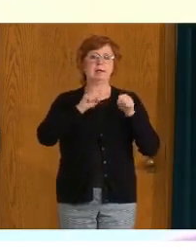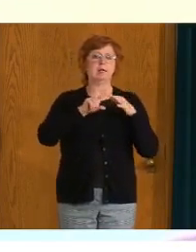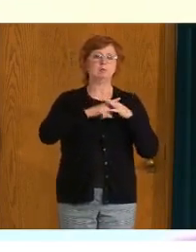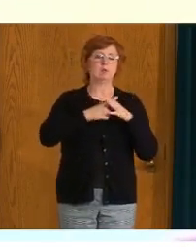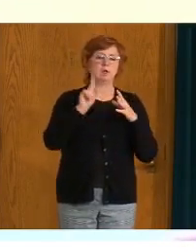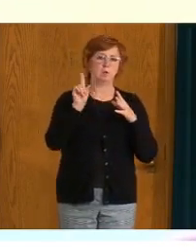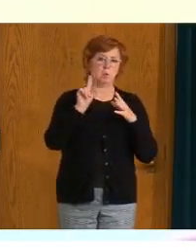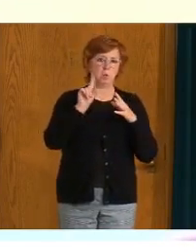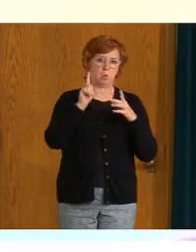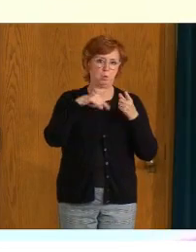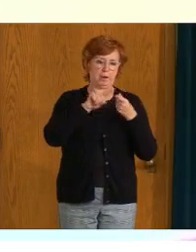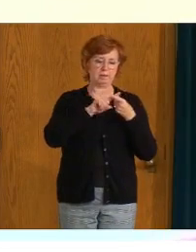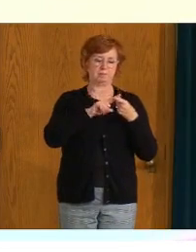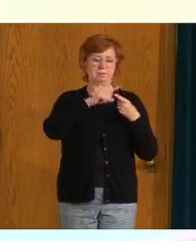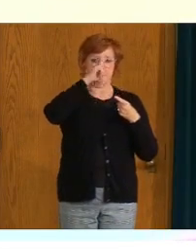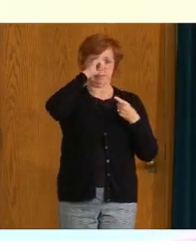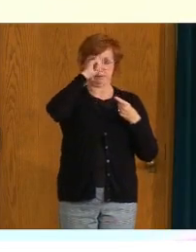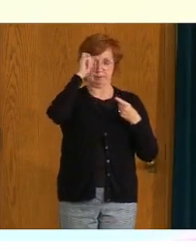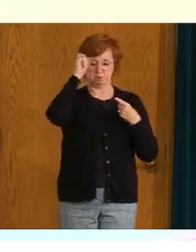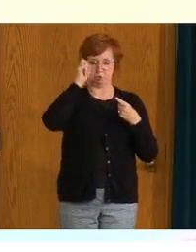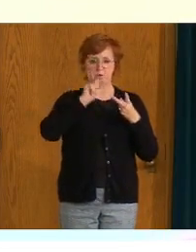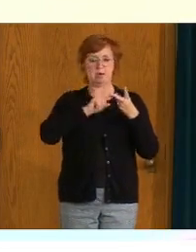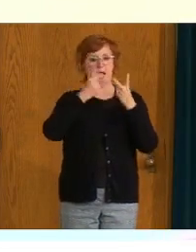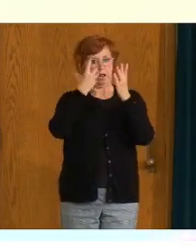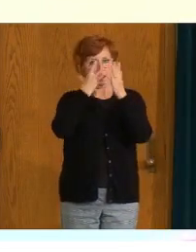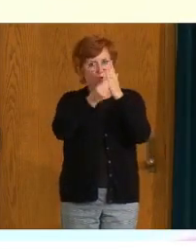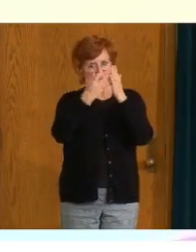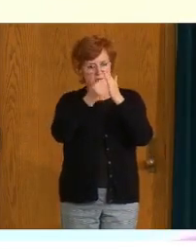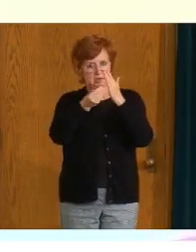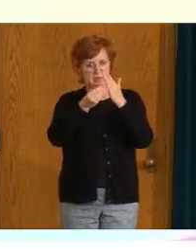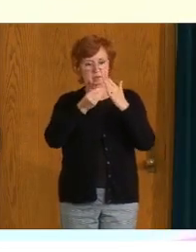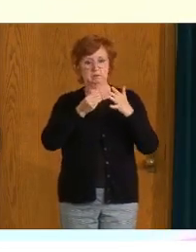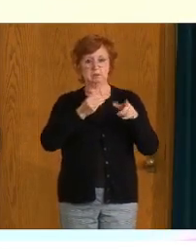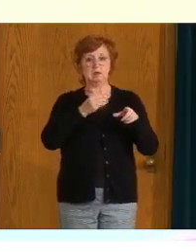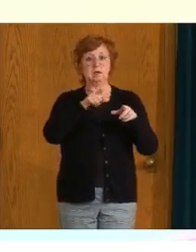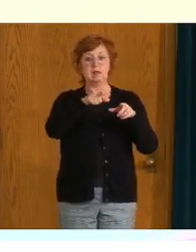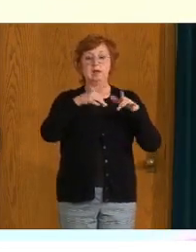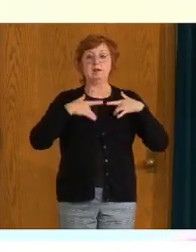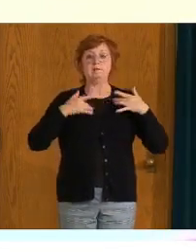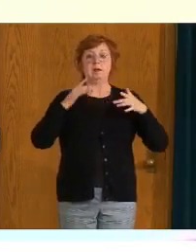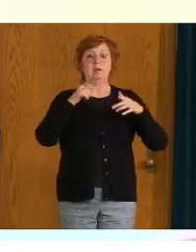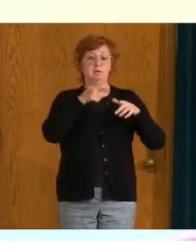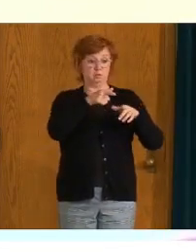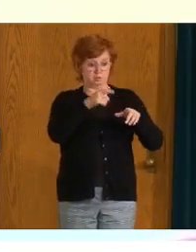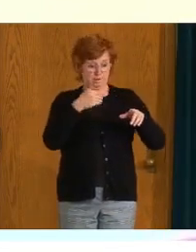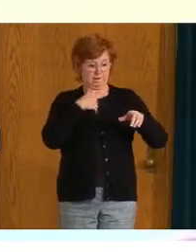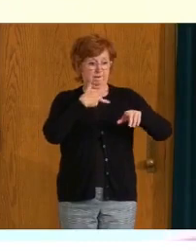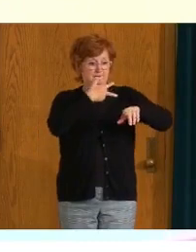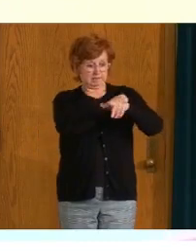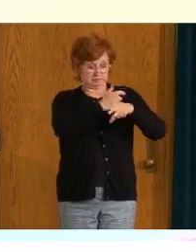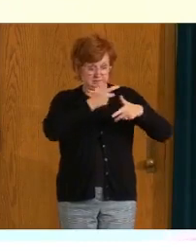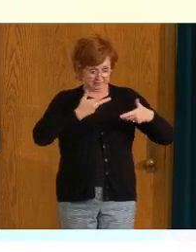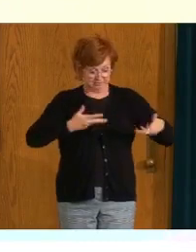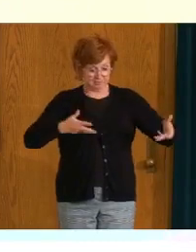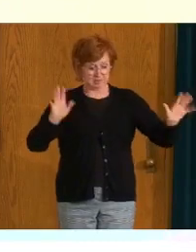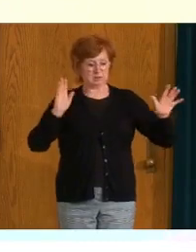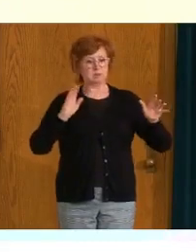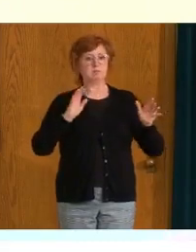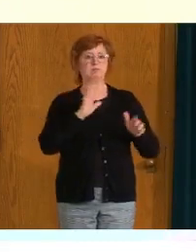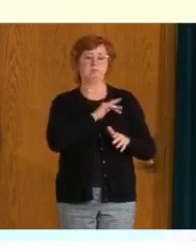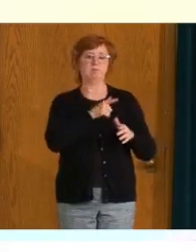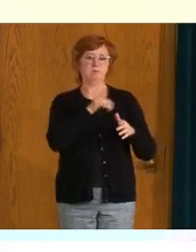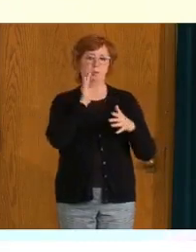for vaccinated people, it's going to be extremely safe. For unvaccinated people who should really wear